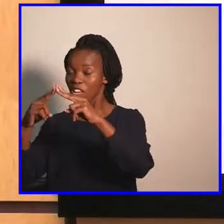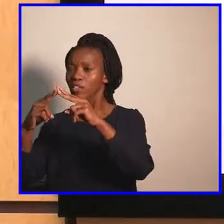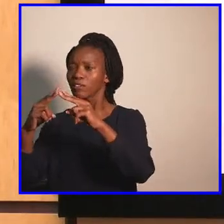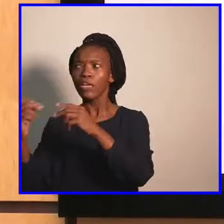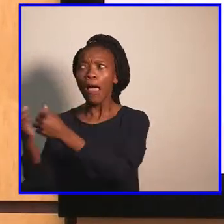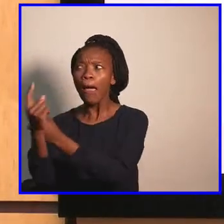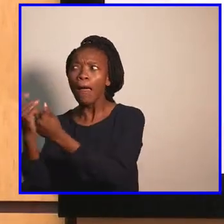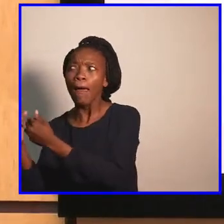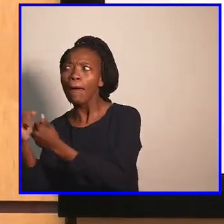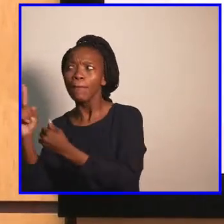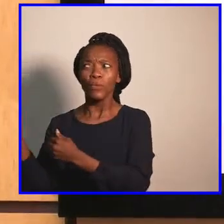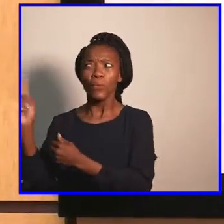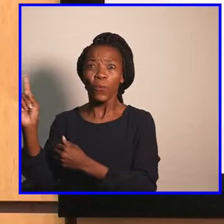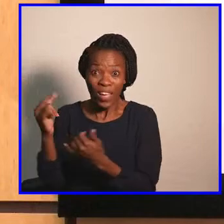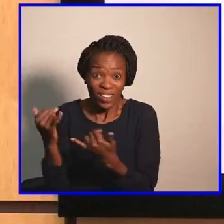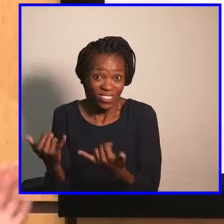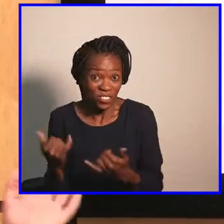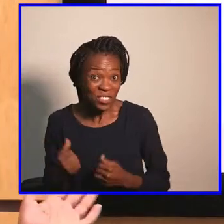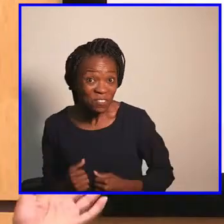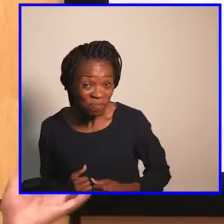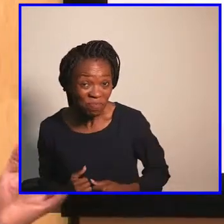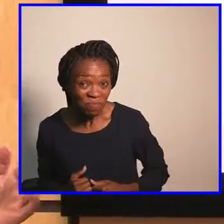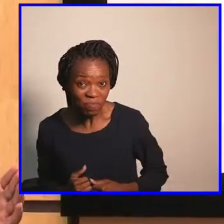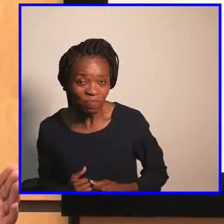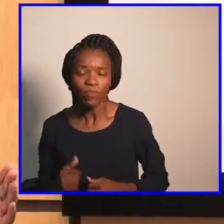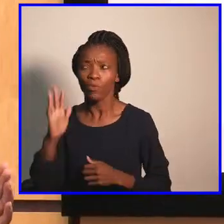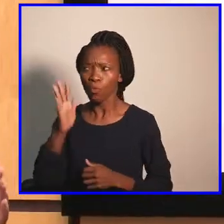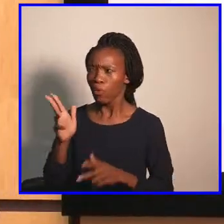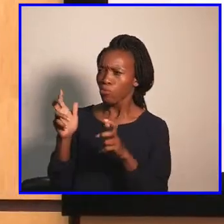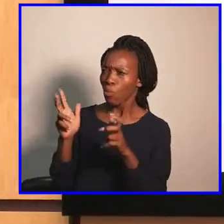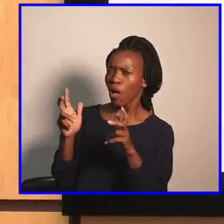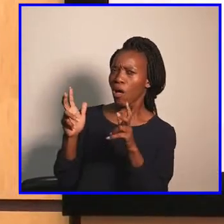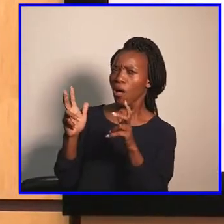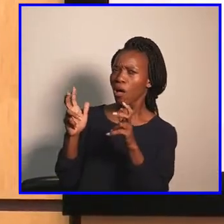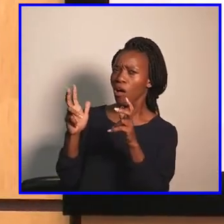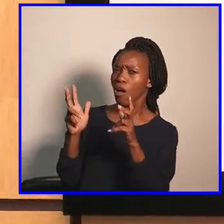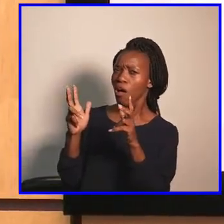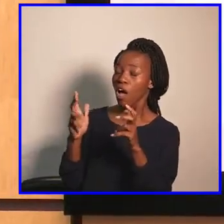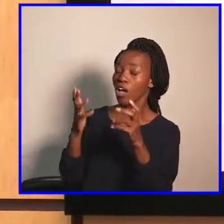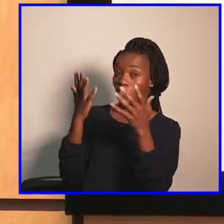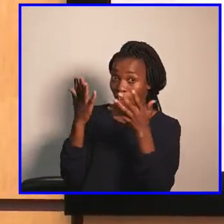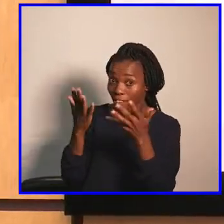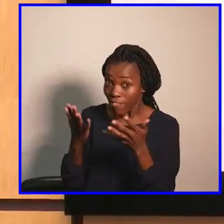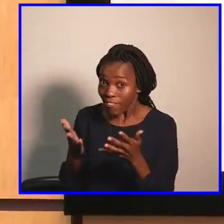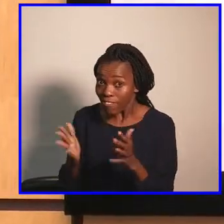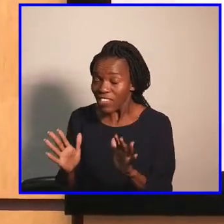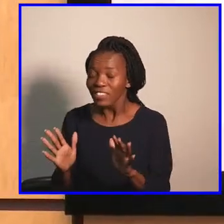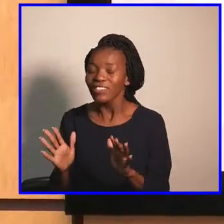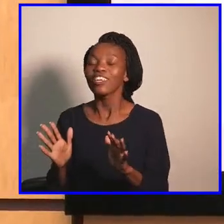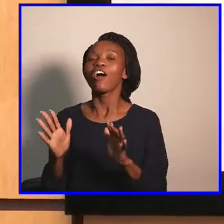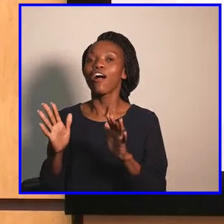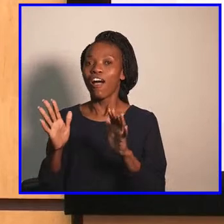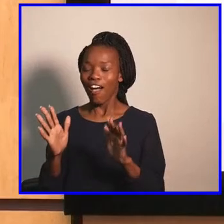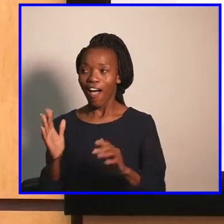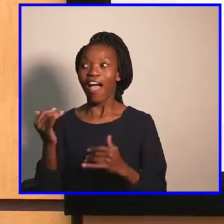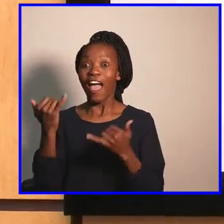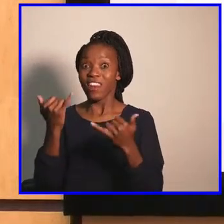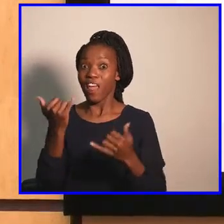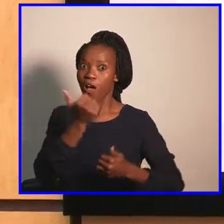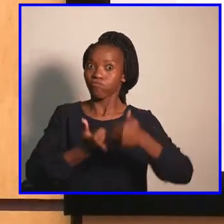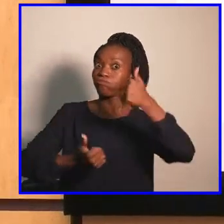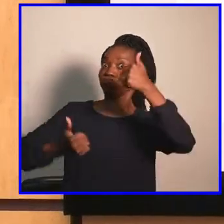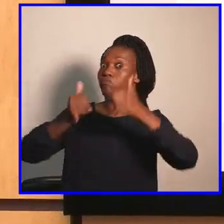is happening at that bridge. Then we will stream until we get another signal that the leaders are coming